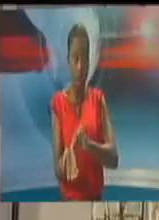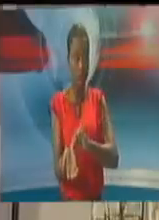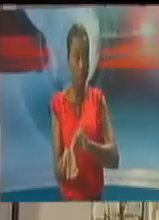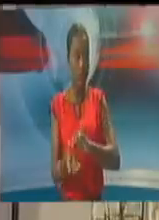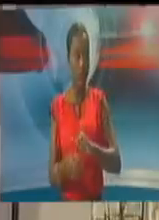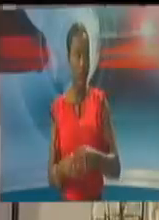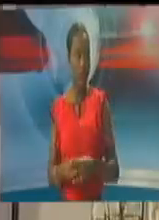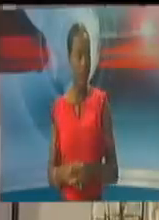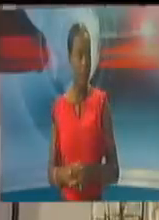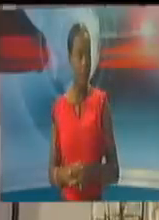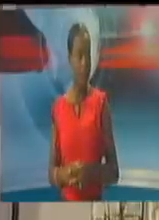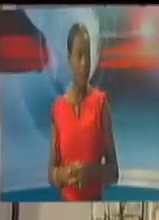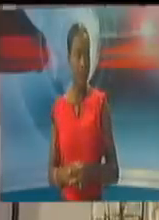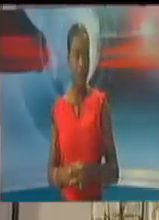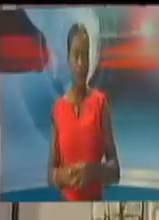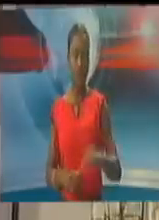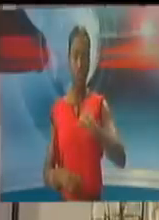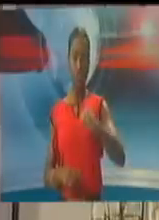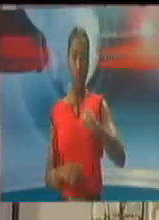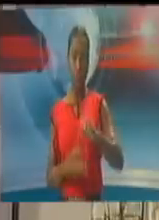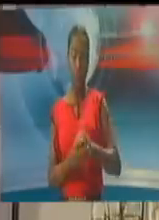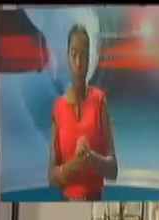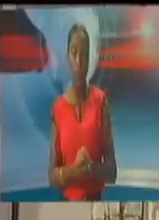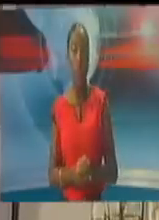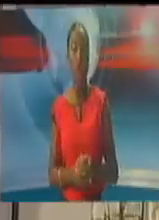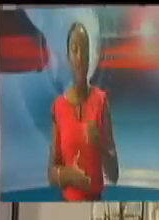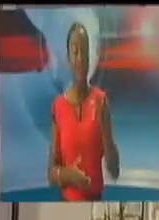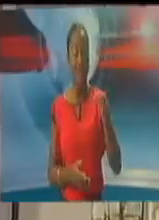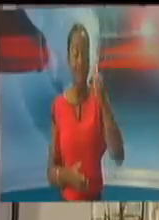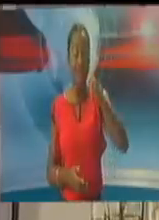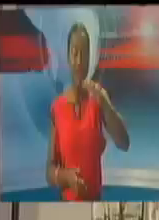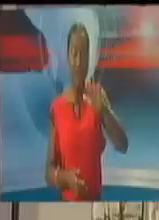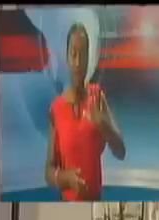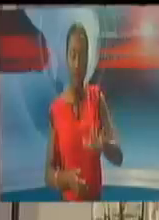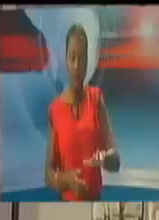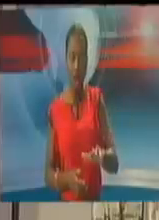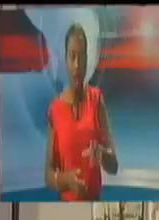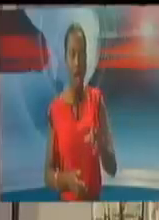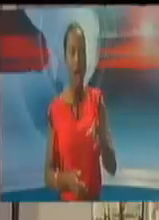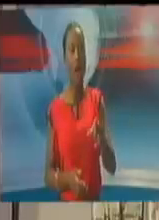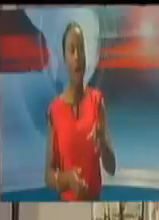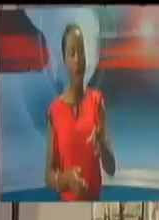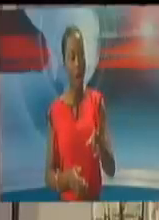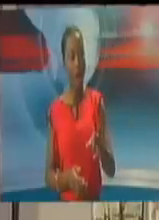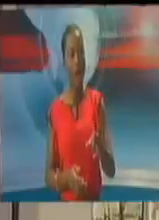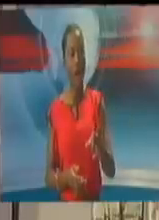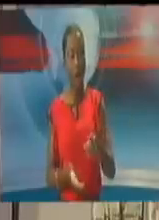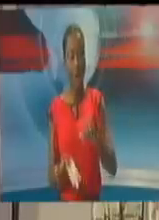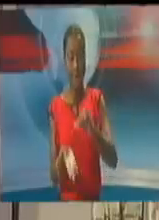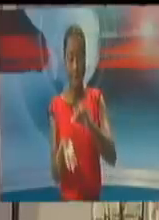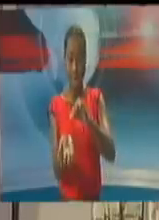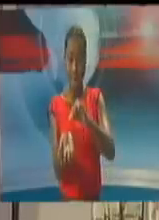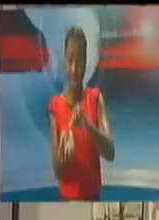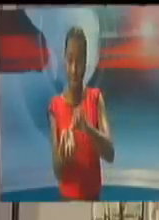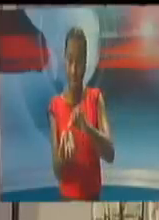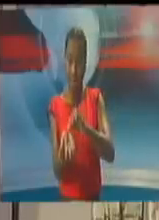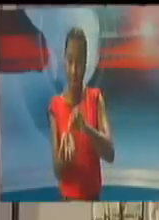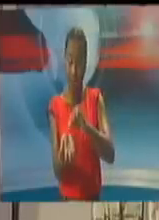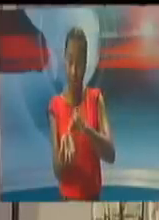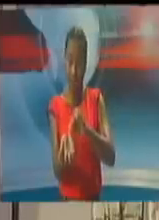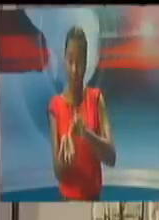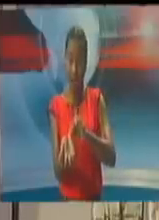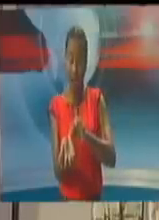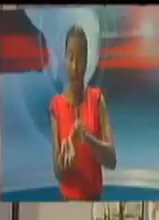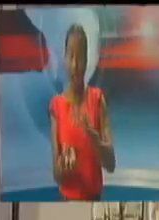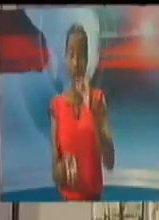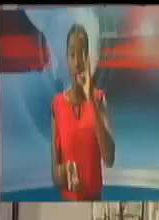his mind, this little girl was a poster child for medical marijuana. This little child passed away